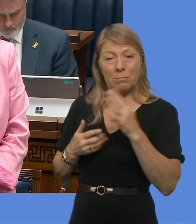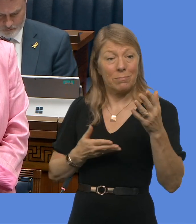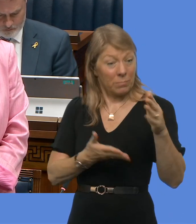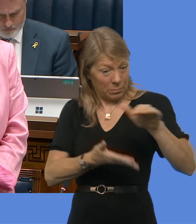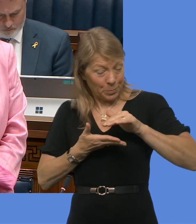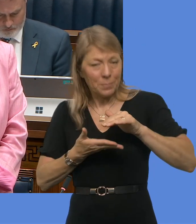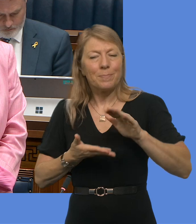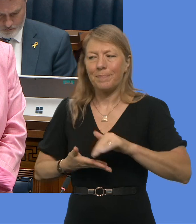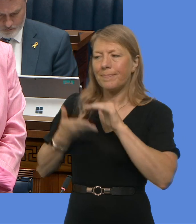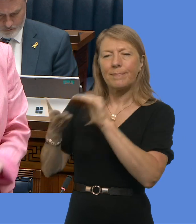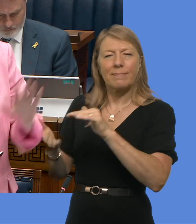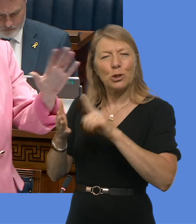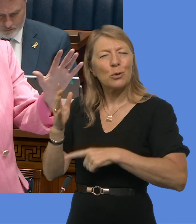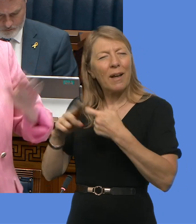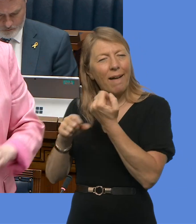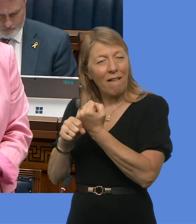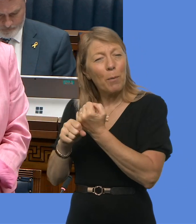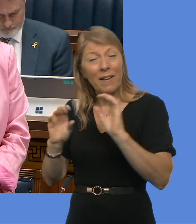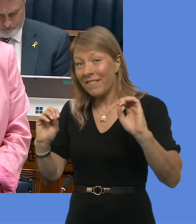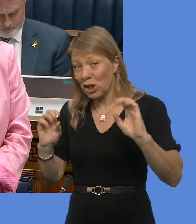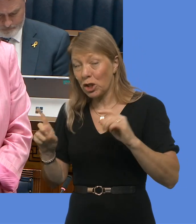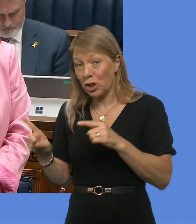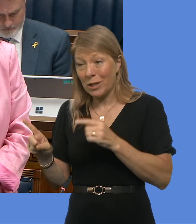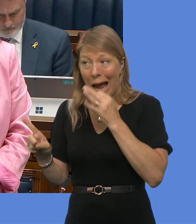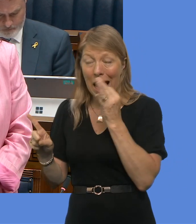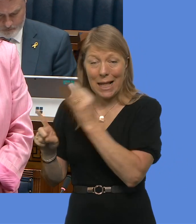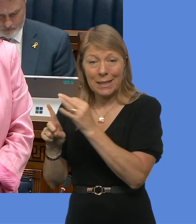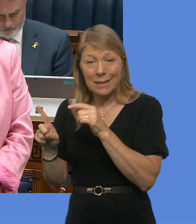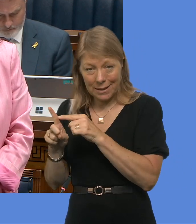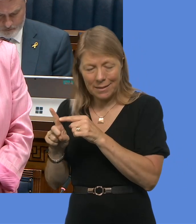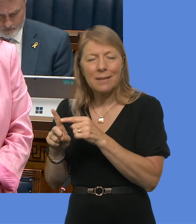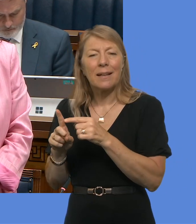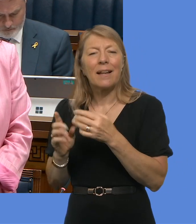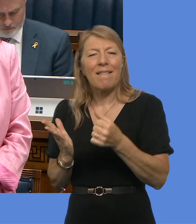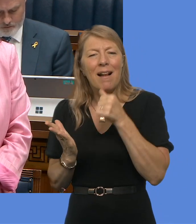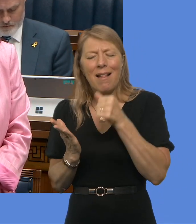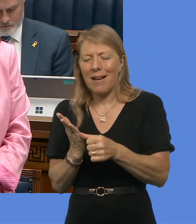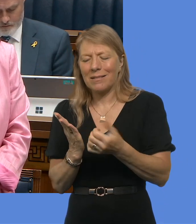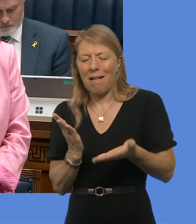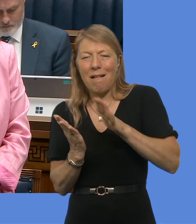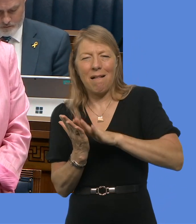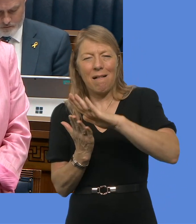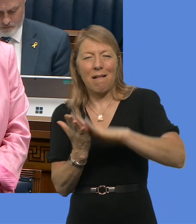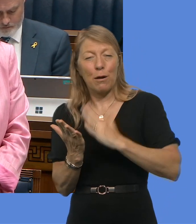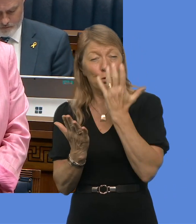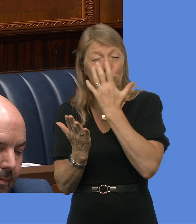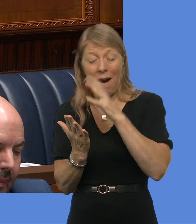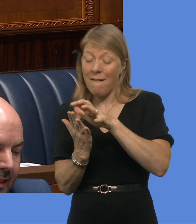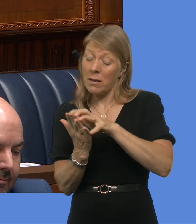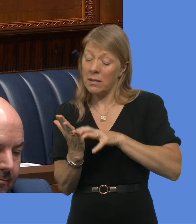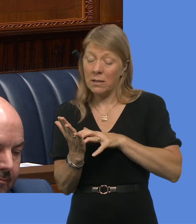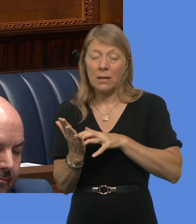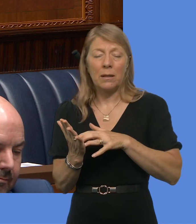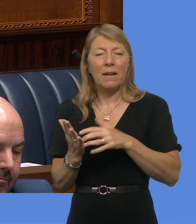a draft letter to go. I will just check and confirm with him that that letter has issued, but certainly it is something that the First Minister and I are in agreement